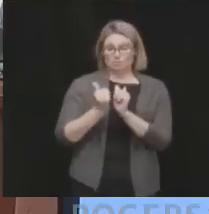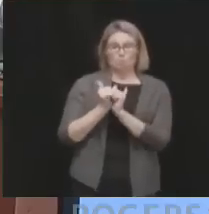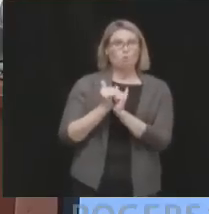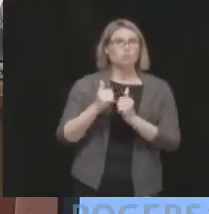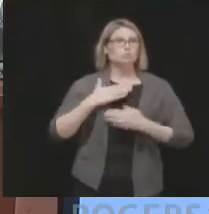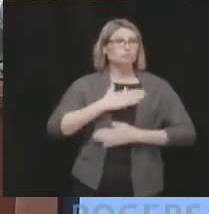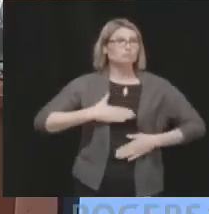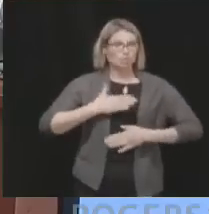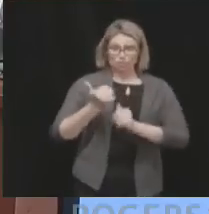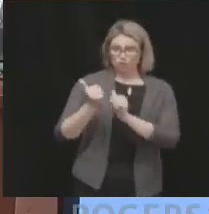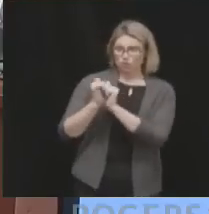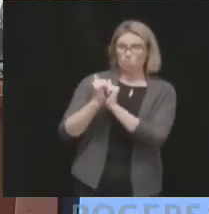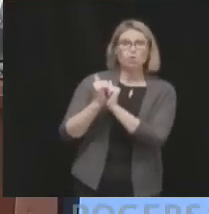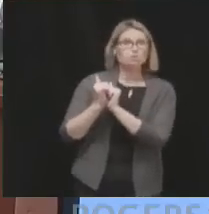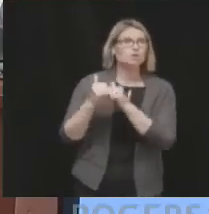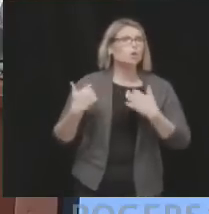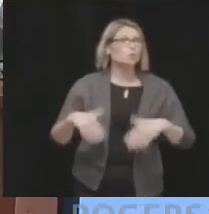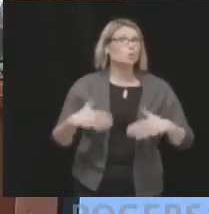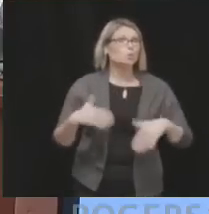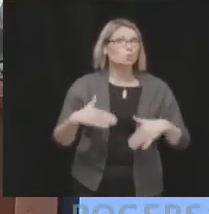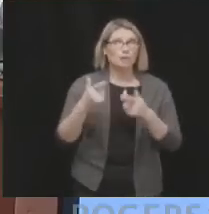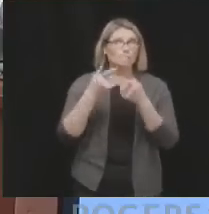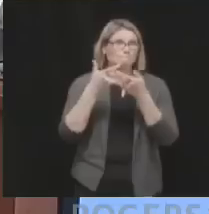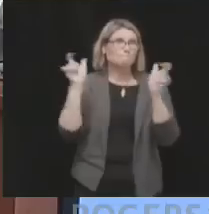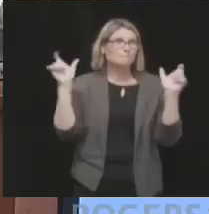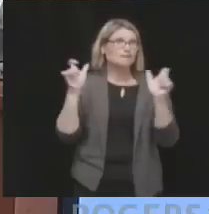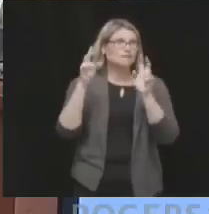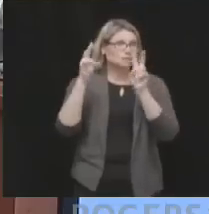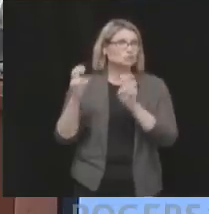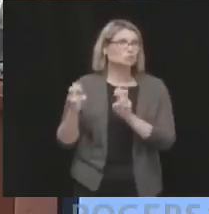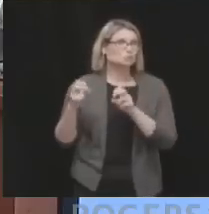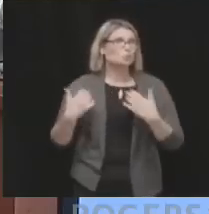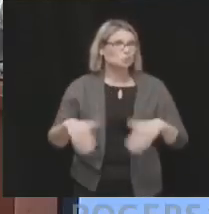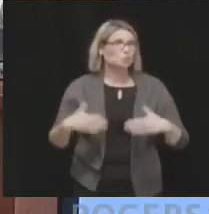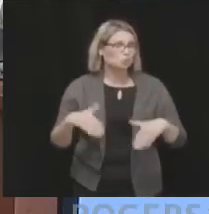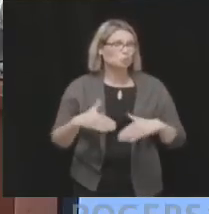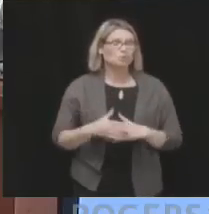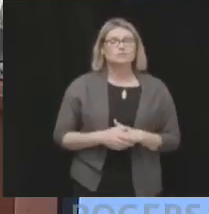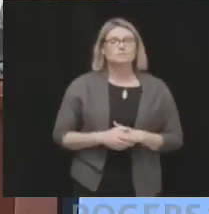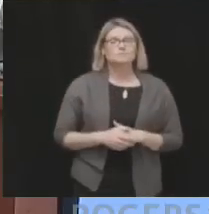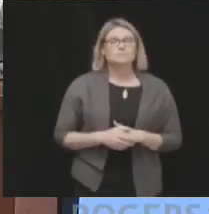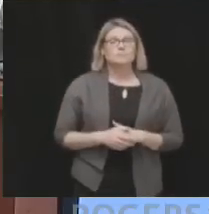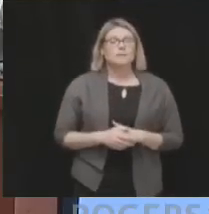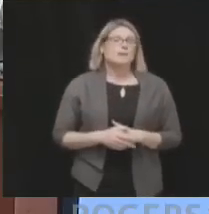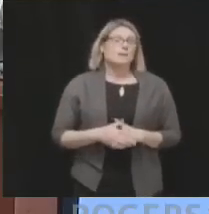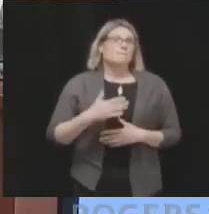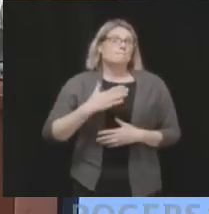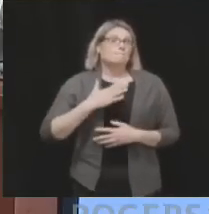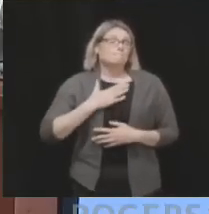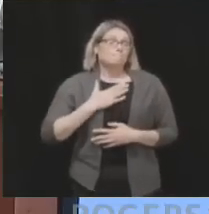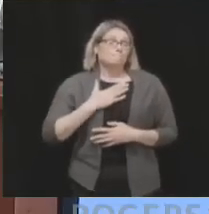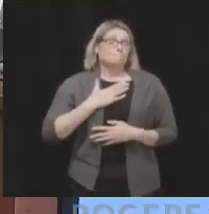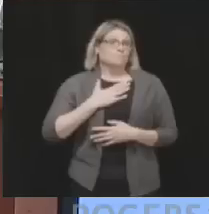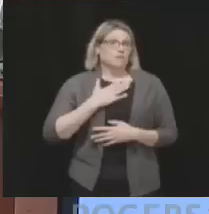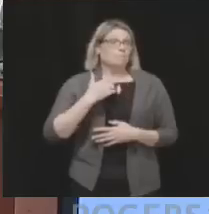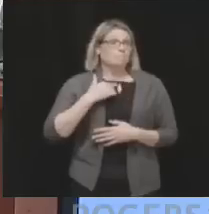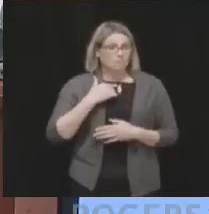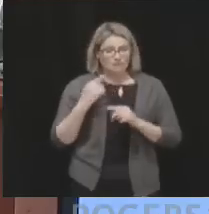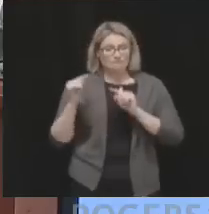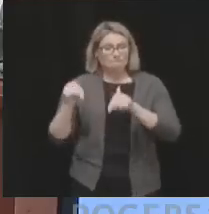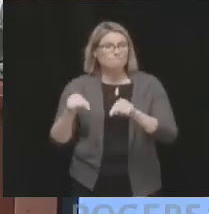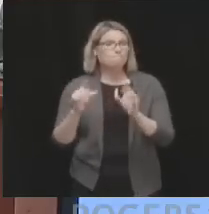approach, it's a blueprint that we can have some understanding of how and when we're going to be able to open things